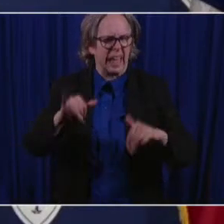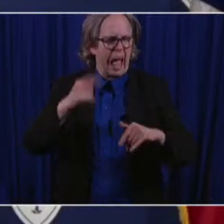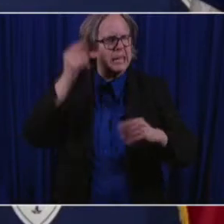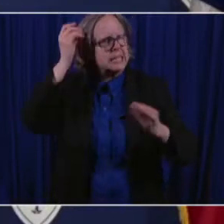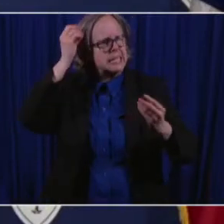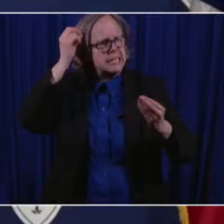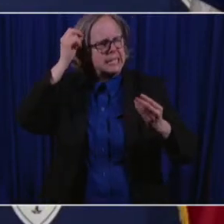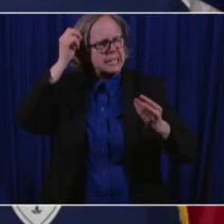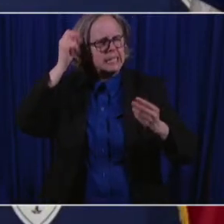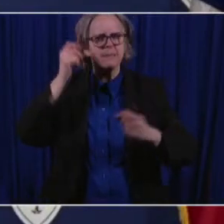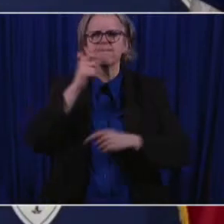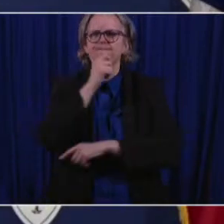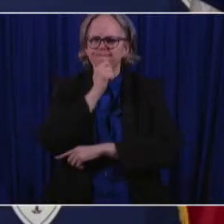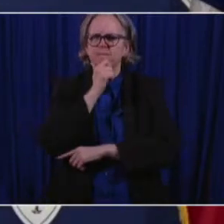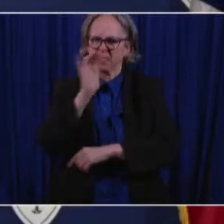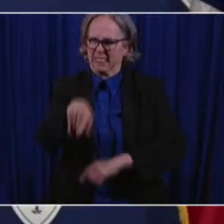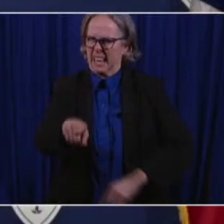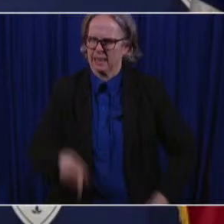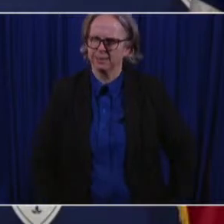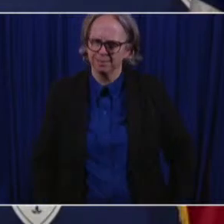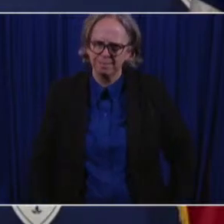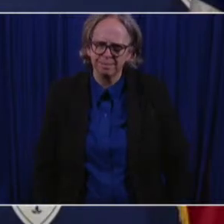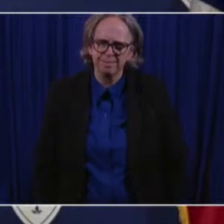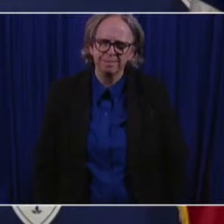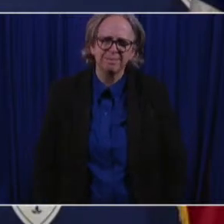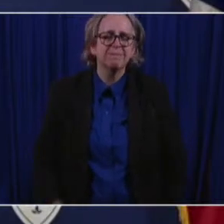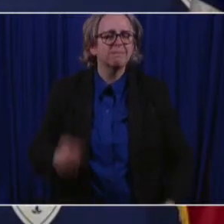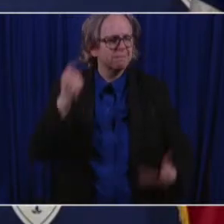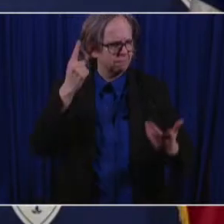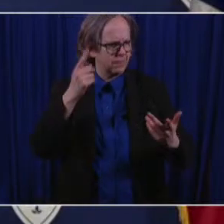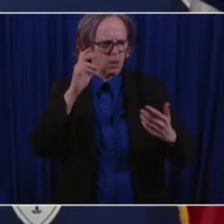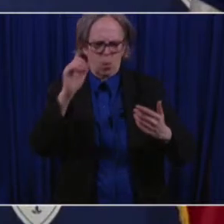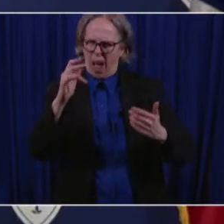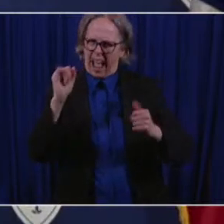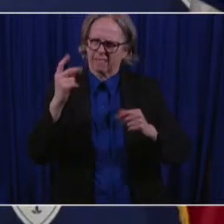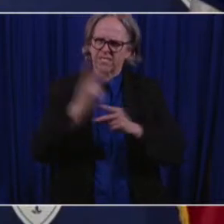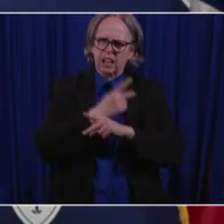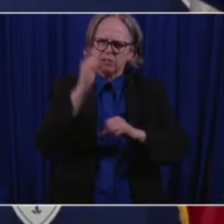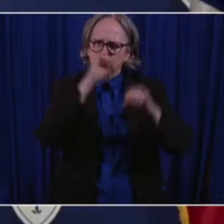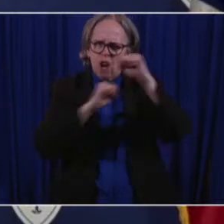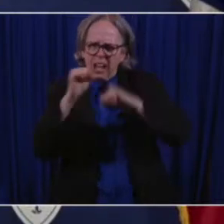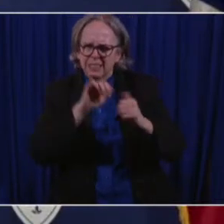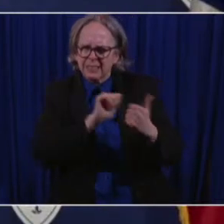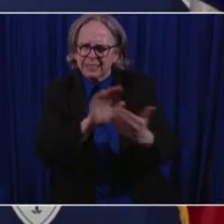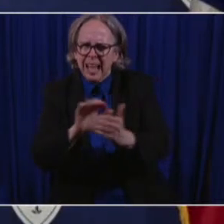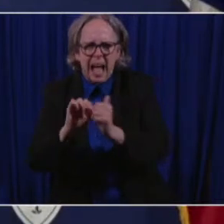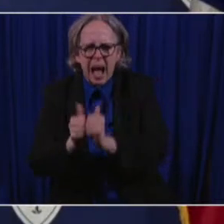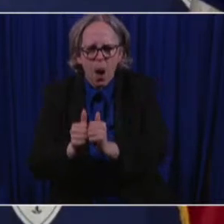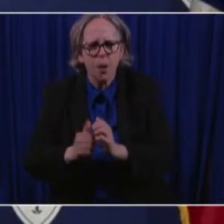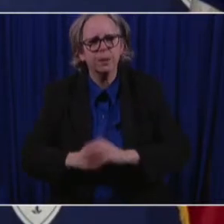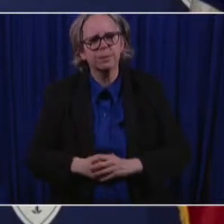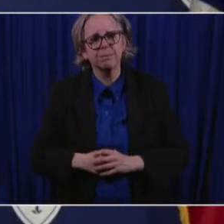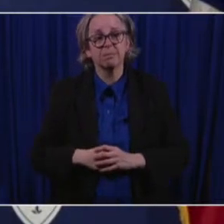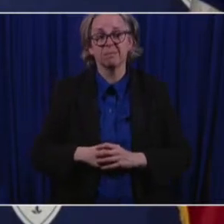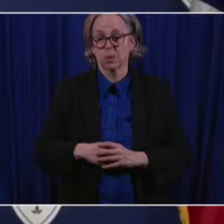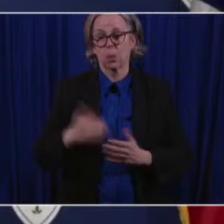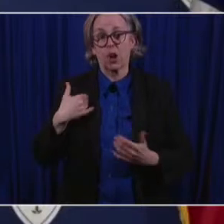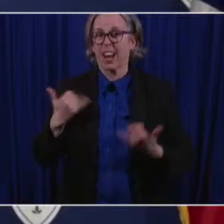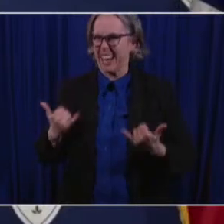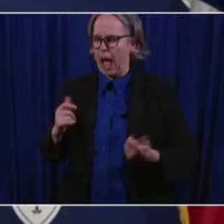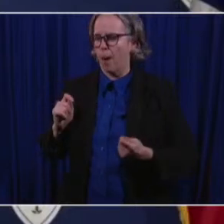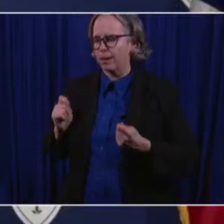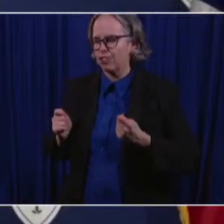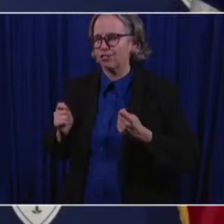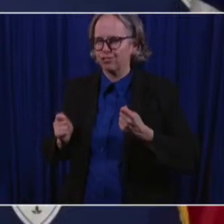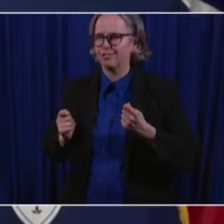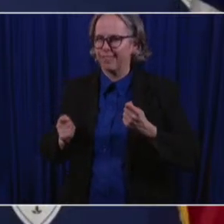us, Kevin, evolve. It was one thing when we had a small amount of